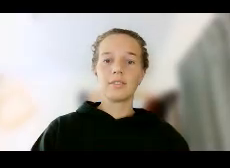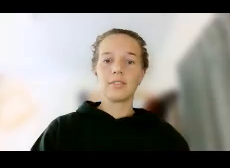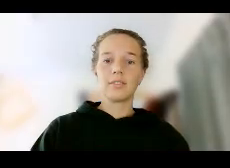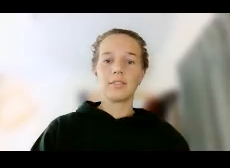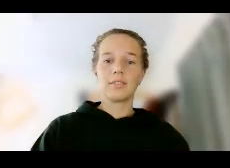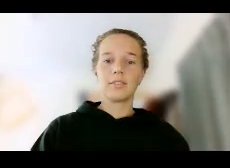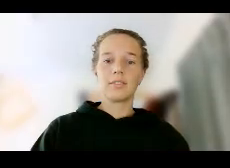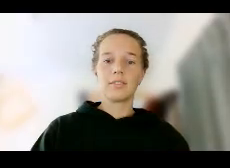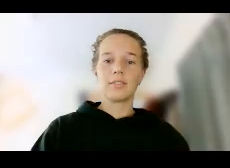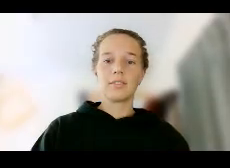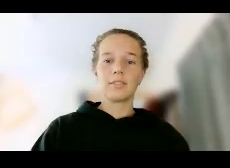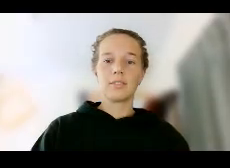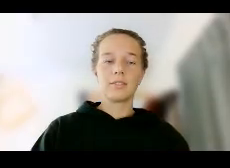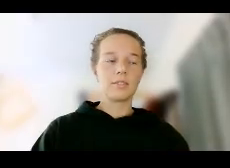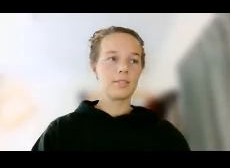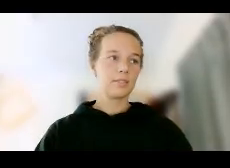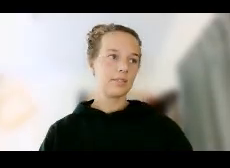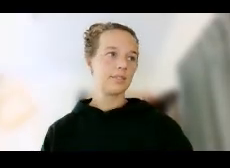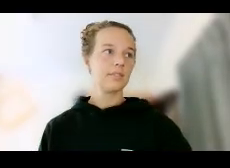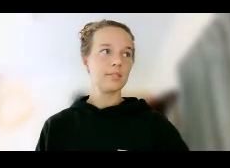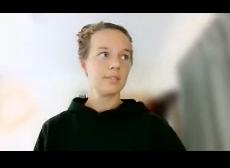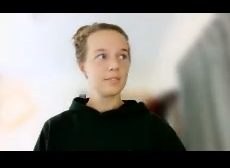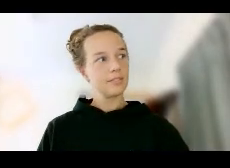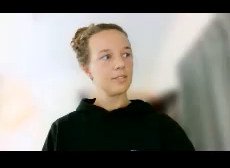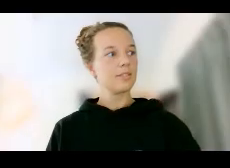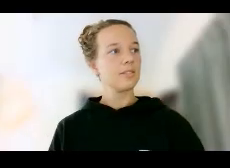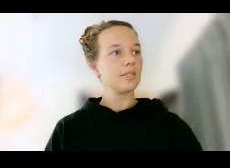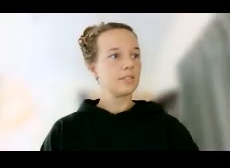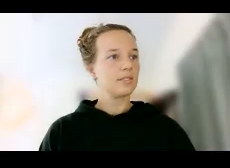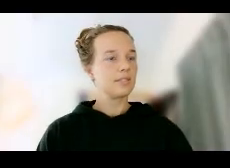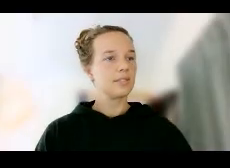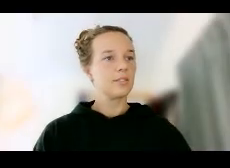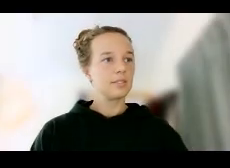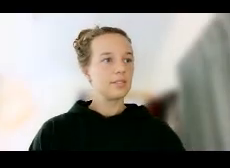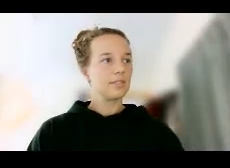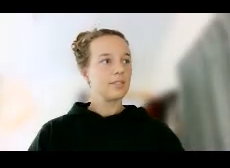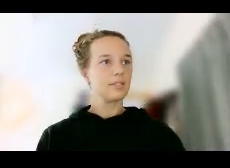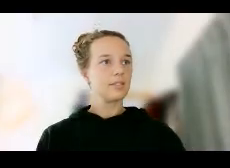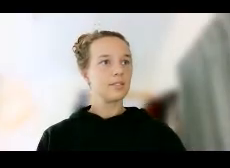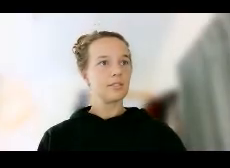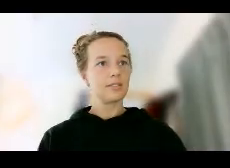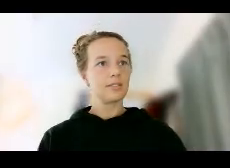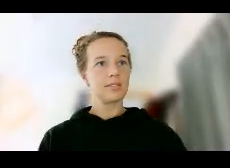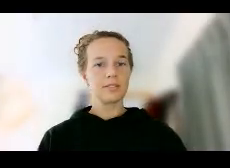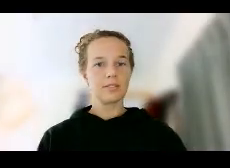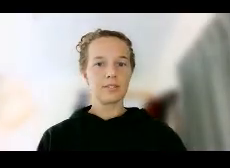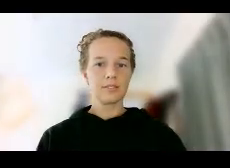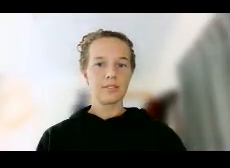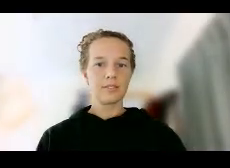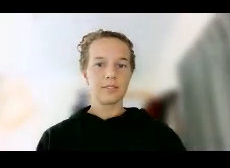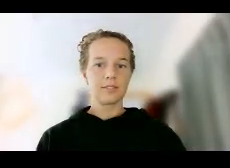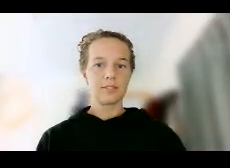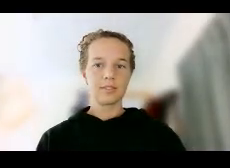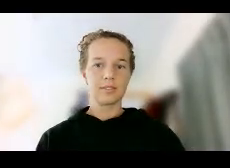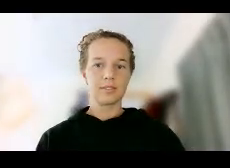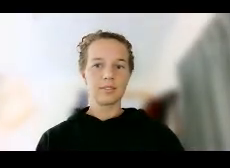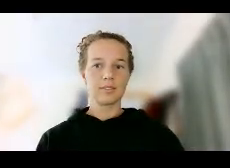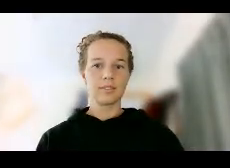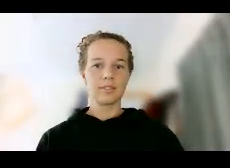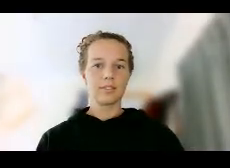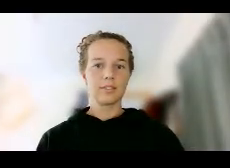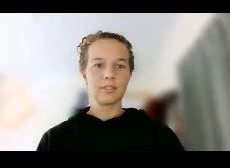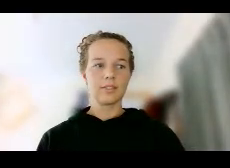citizen science egg observations of where were eggs being found on beaches. And here's a little photo of what those eggs look like. And we mapped